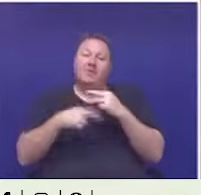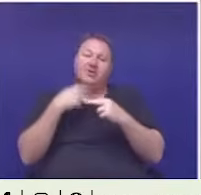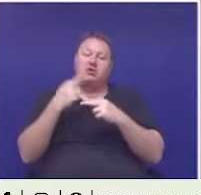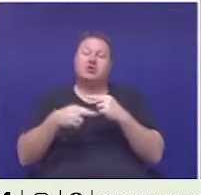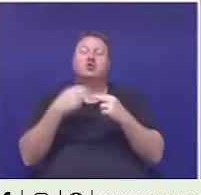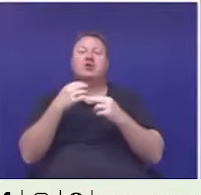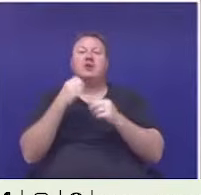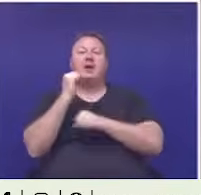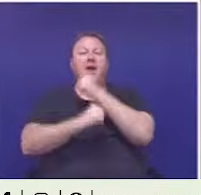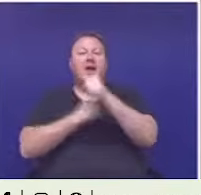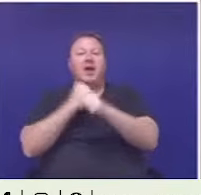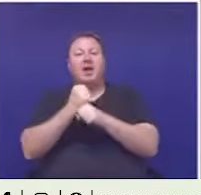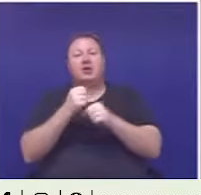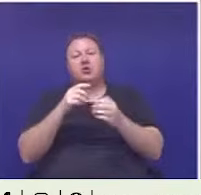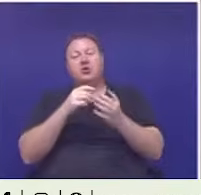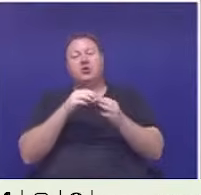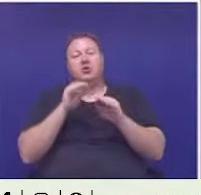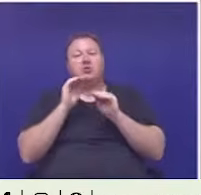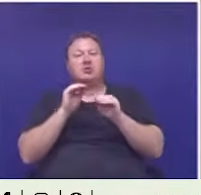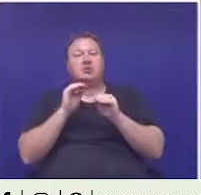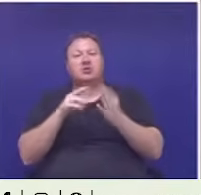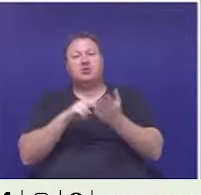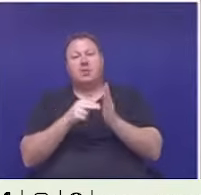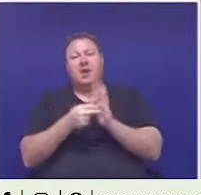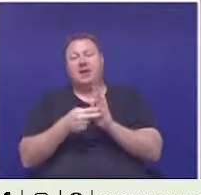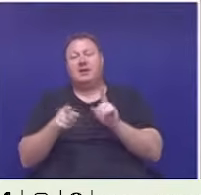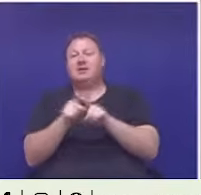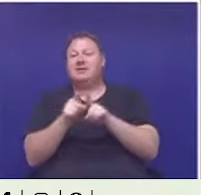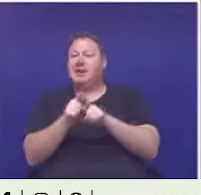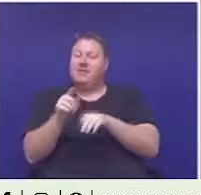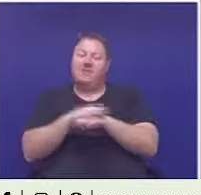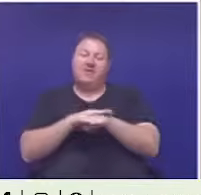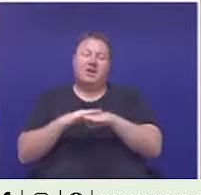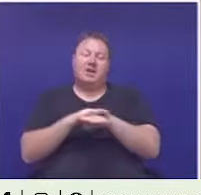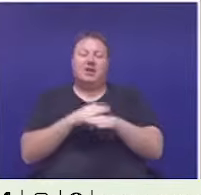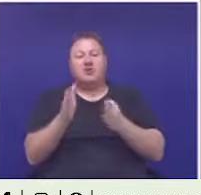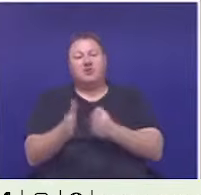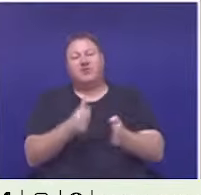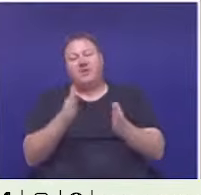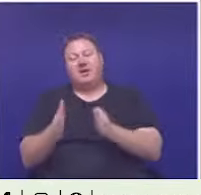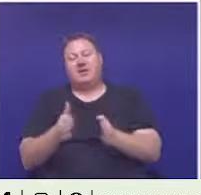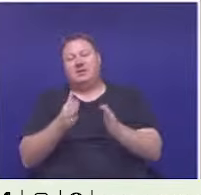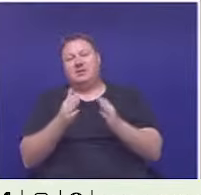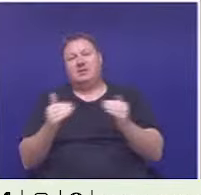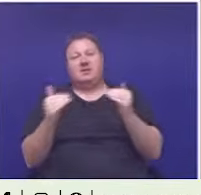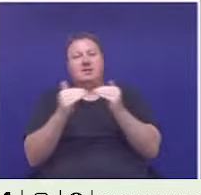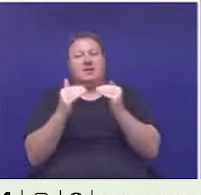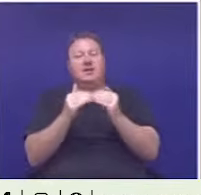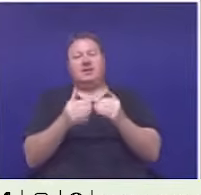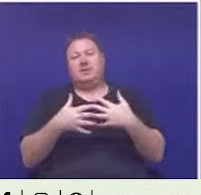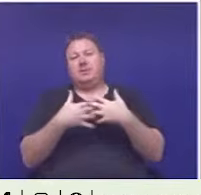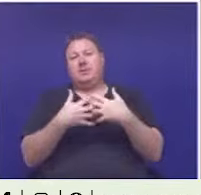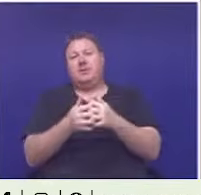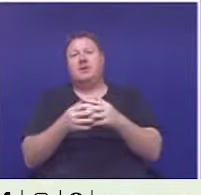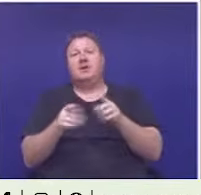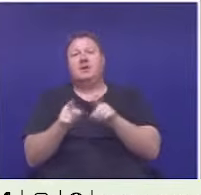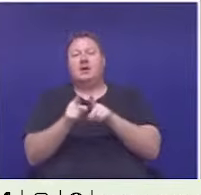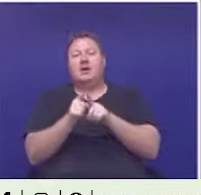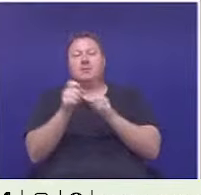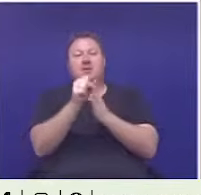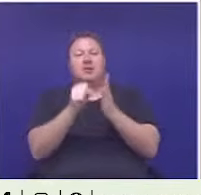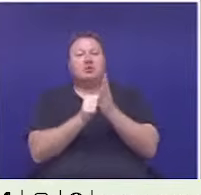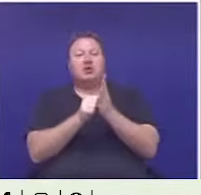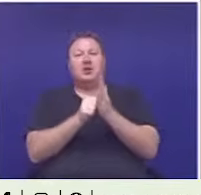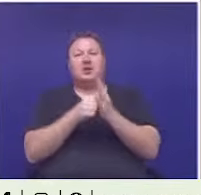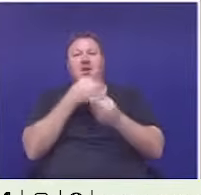teaching plans and the foundation phase benchmarked aligned to assessments for teachers and subject advisors, including a